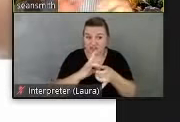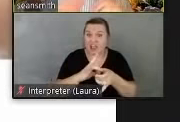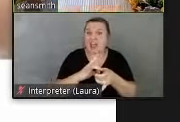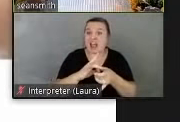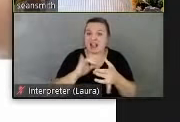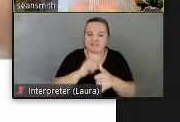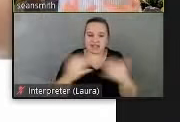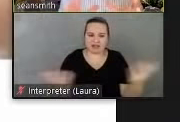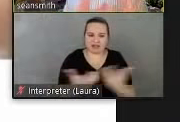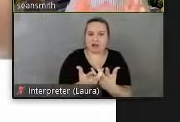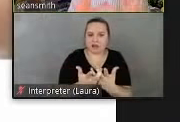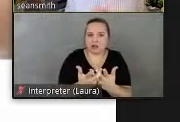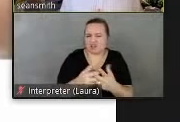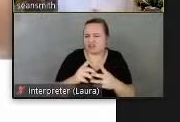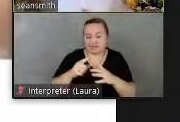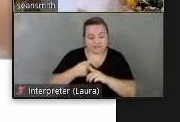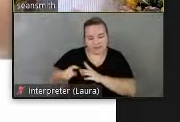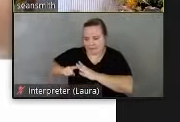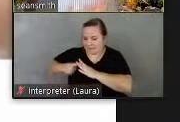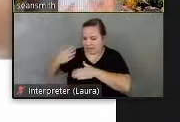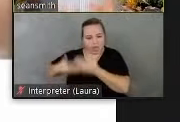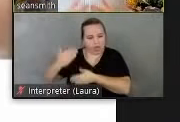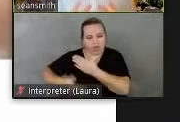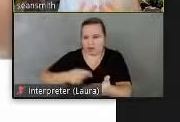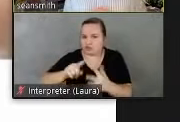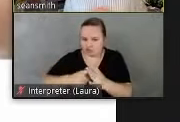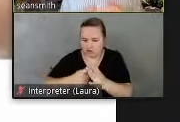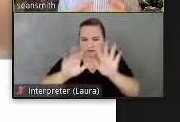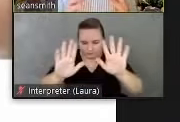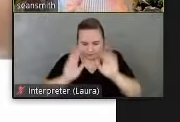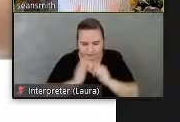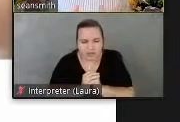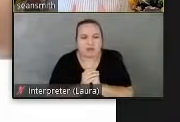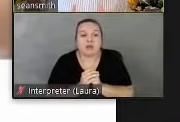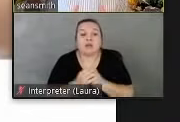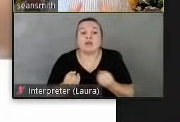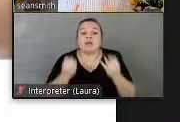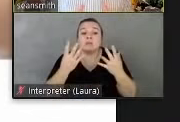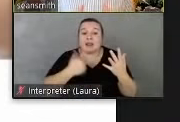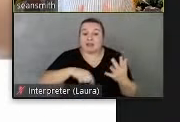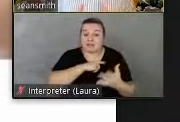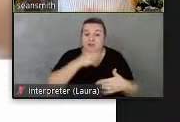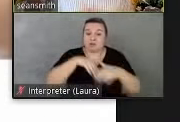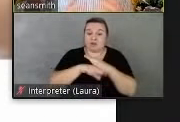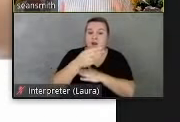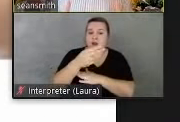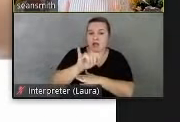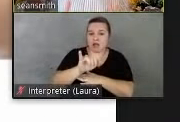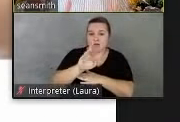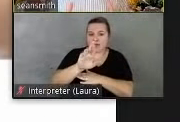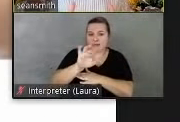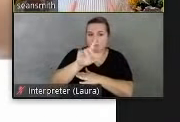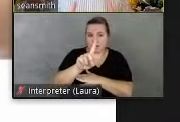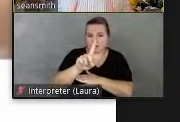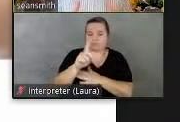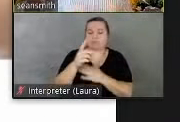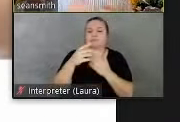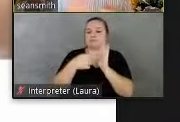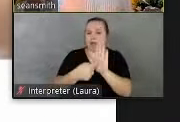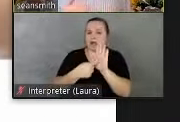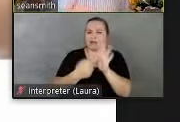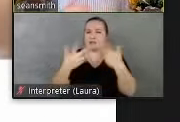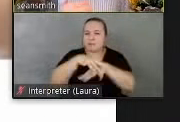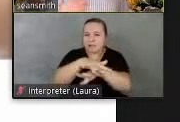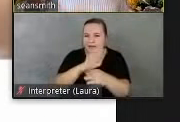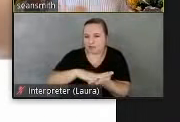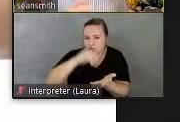begin with. So let me start. Many of us that are going into a hybrid model or blended learning model are